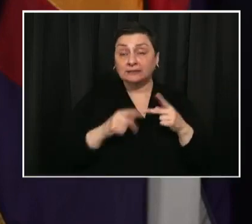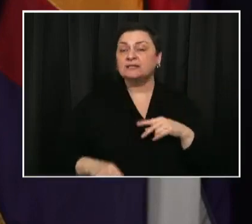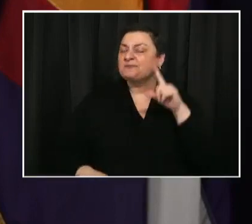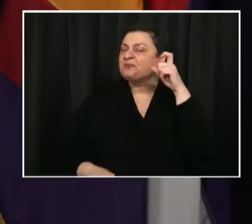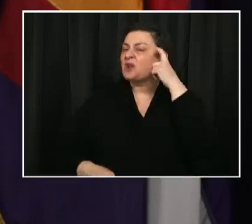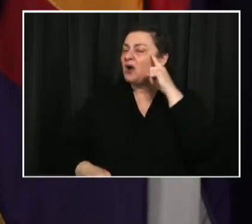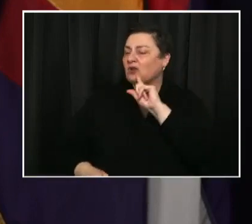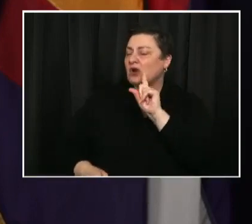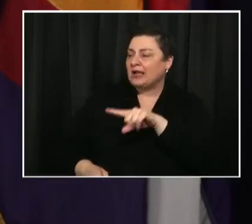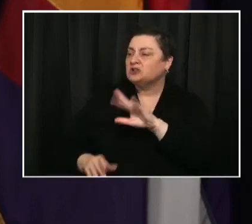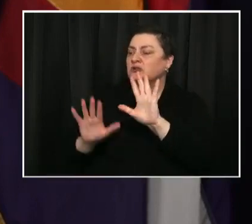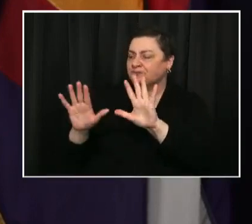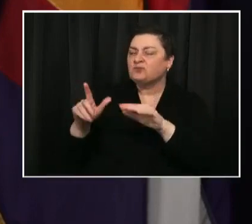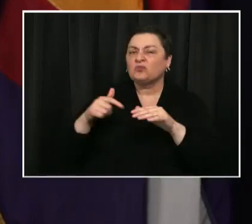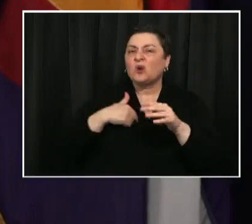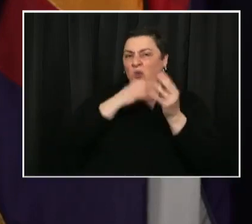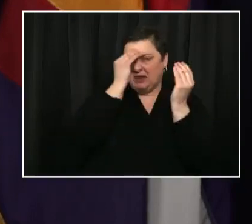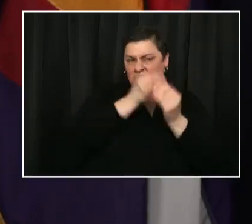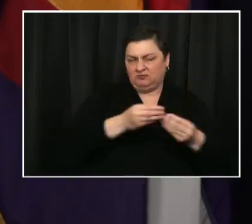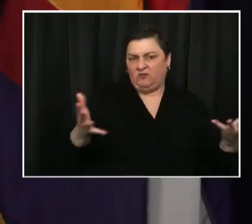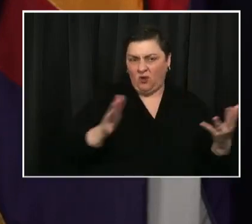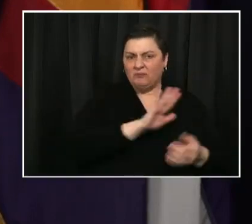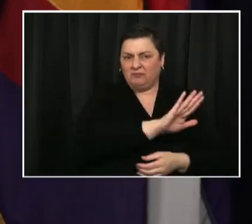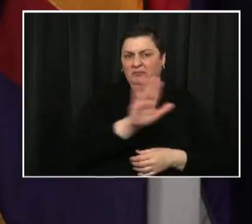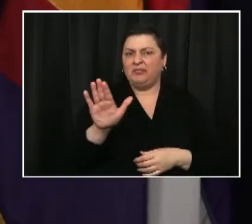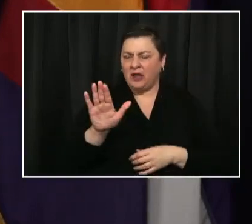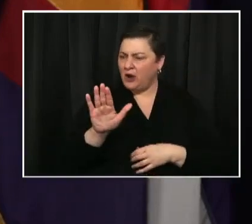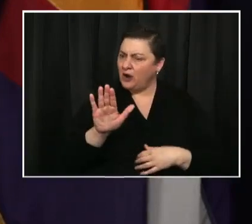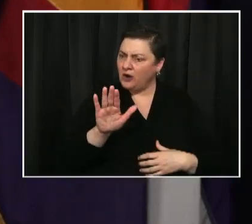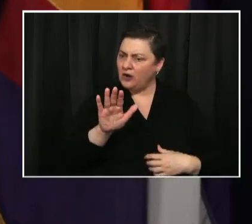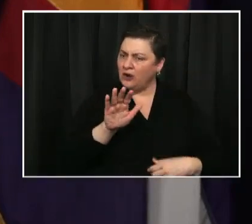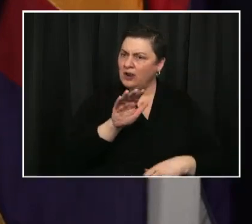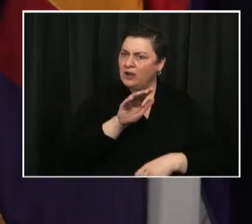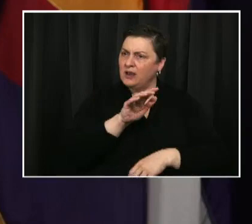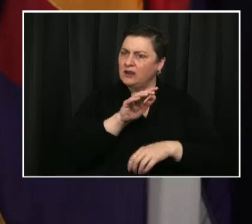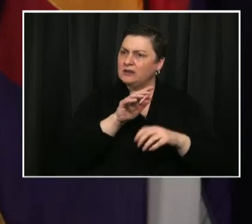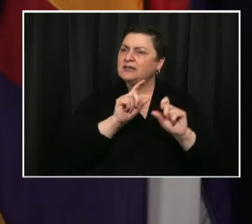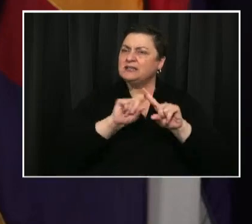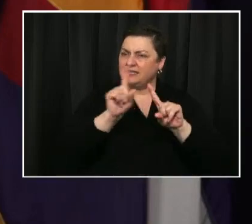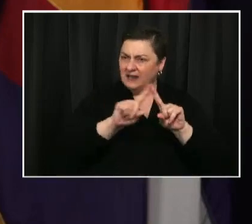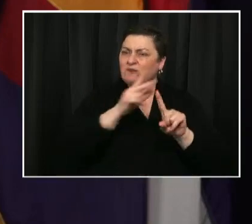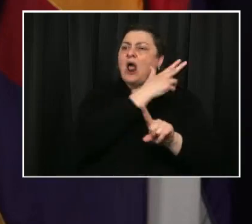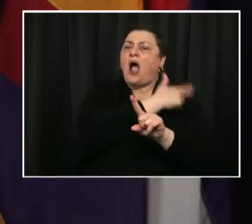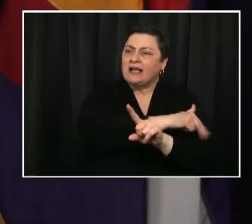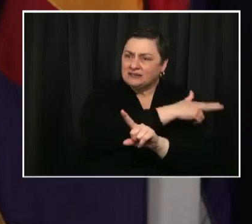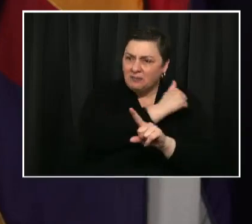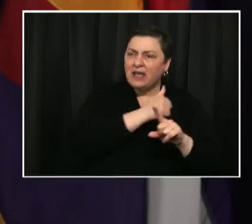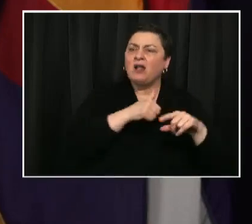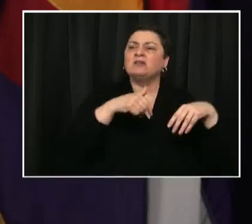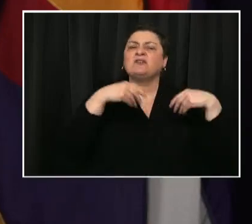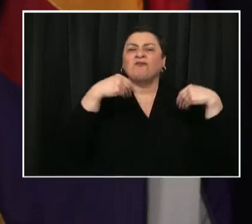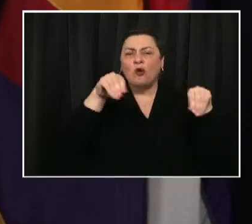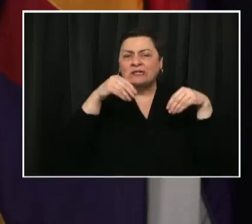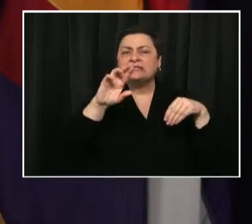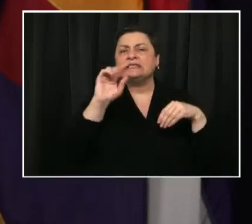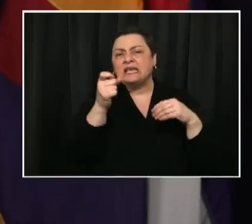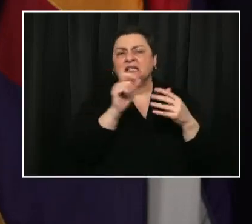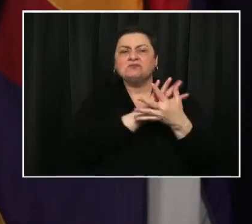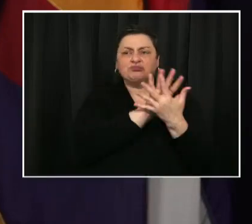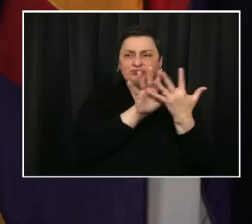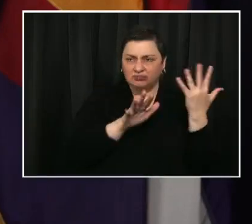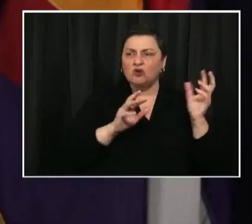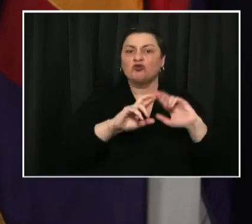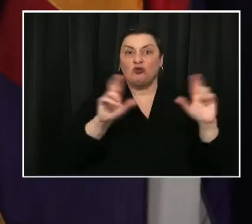to update their appointment sites and ability to set them up by tomorrow, by